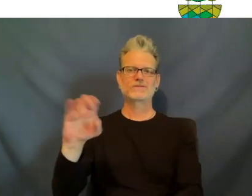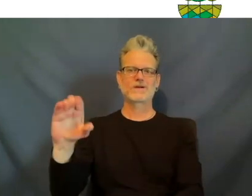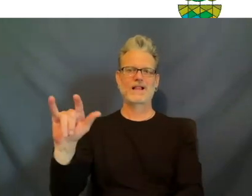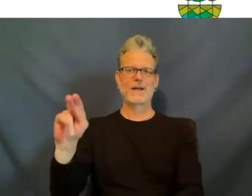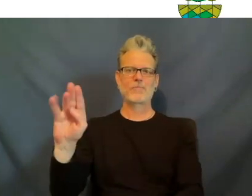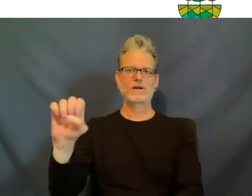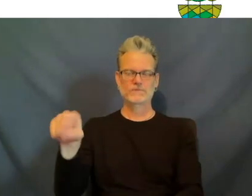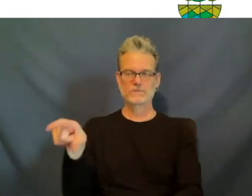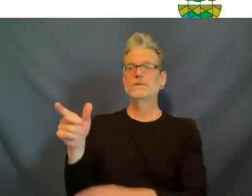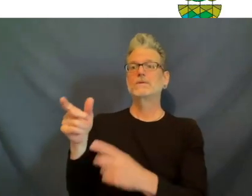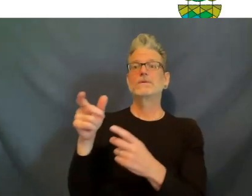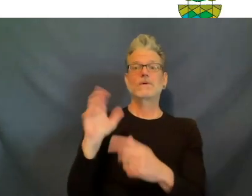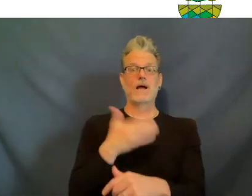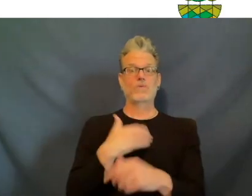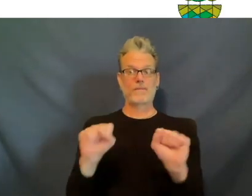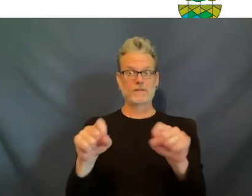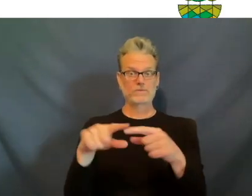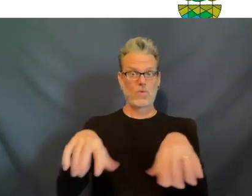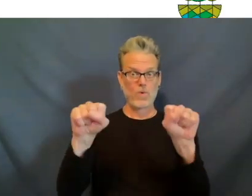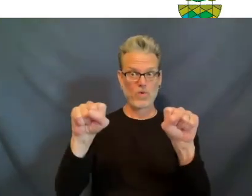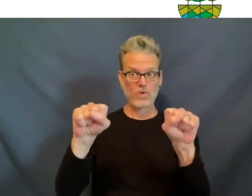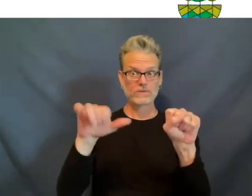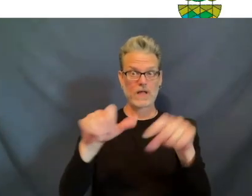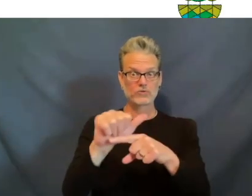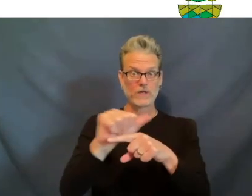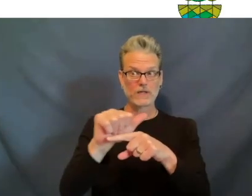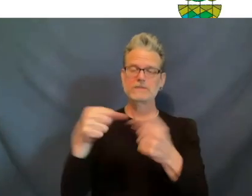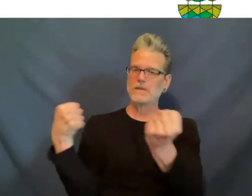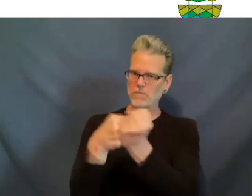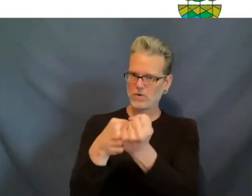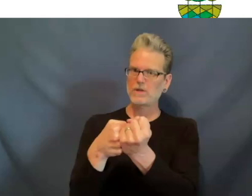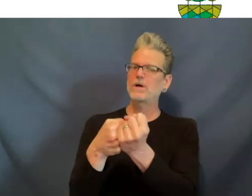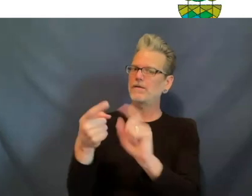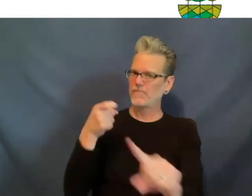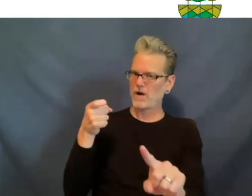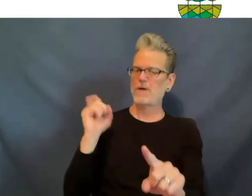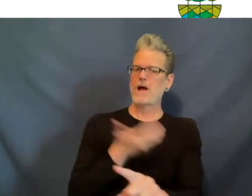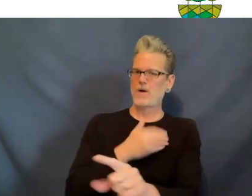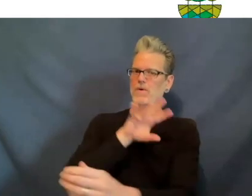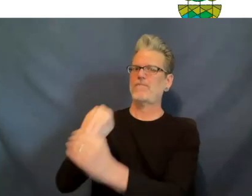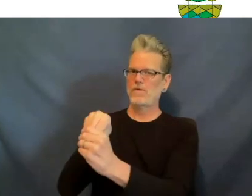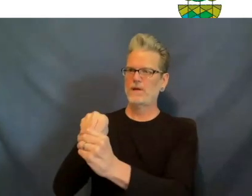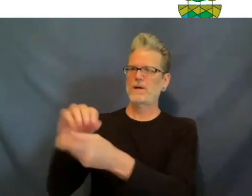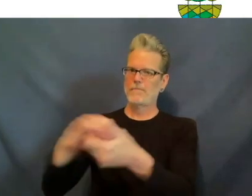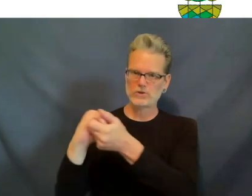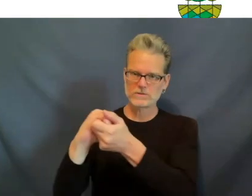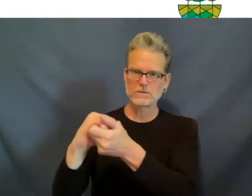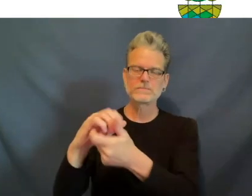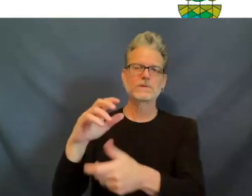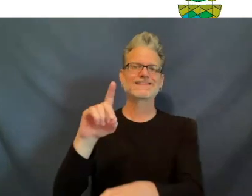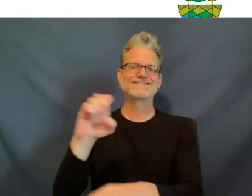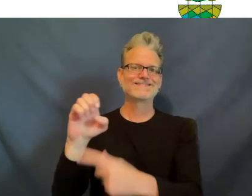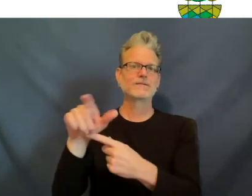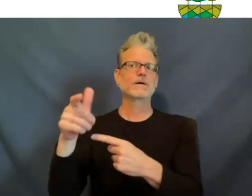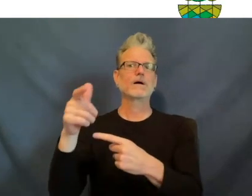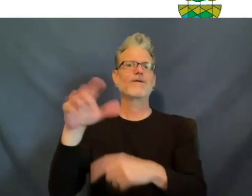ability to host this training is supported and enabled by our involvement and partnership in the Forest Service's Community